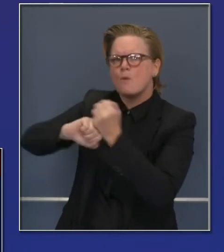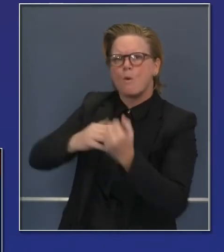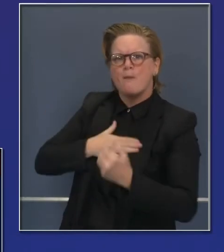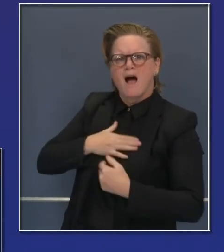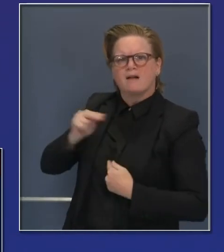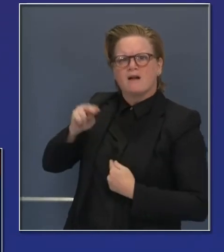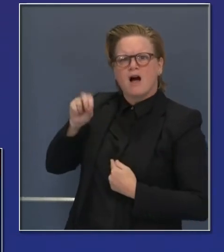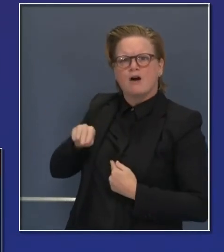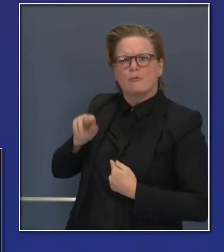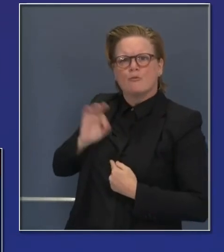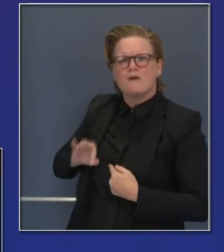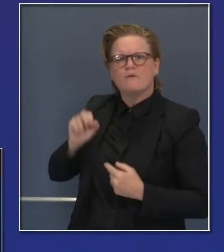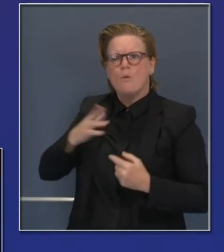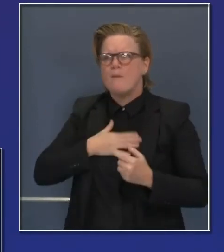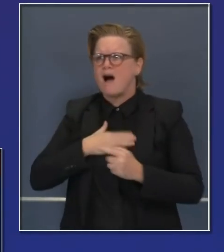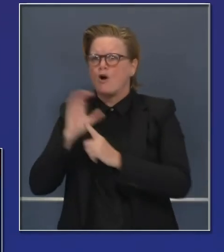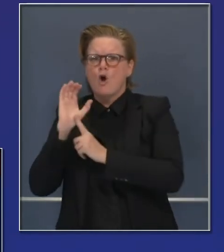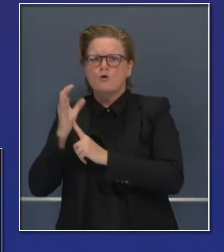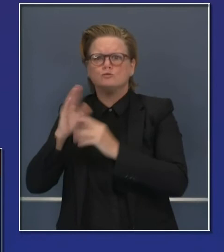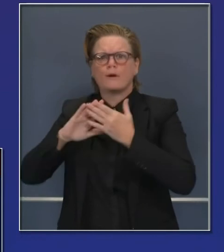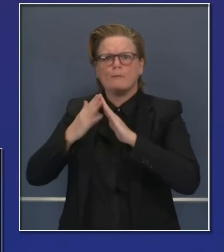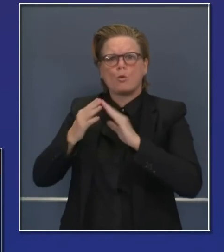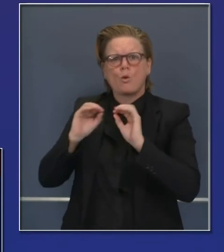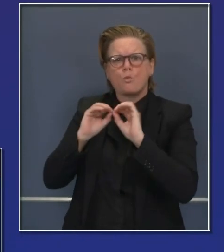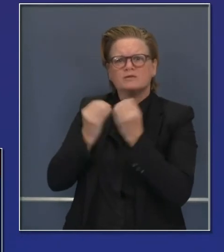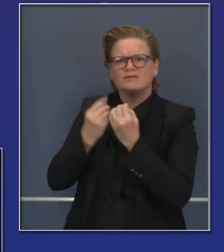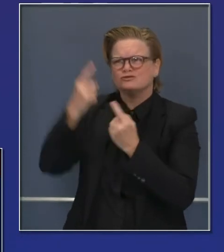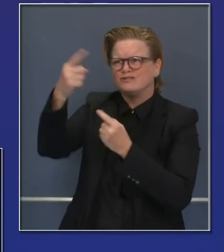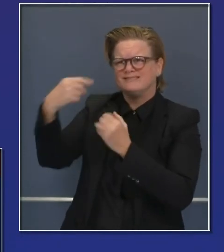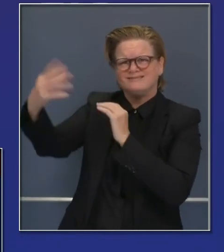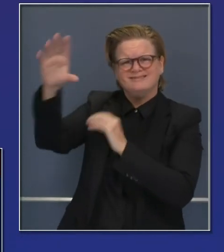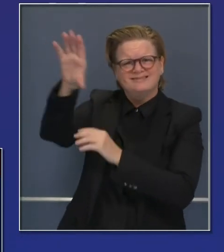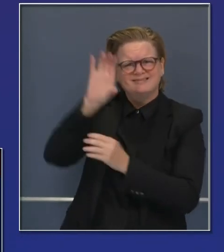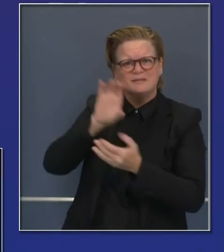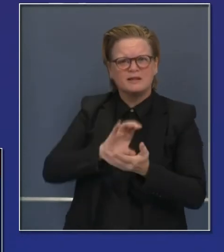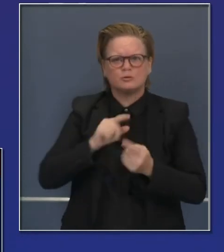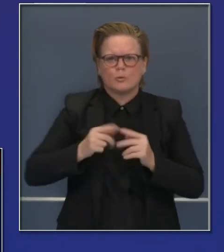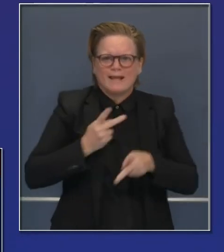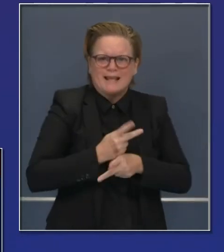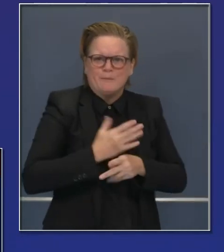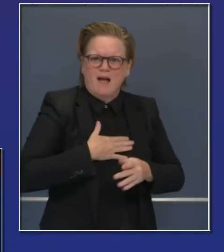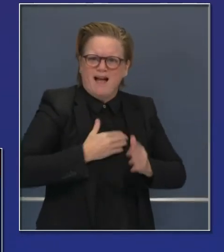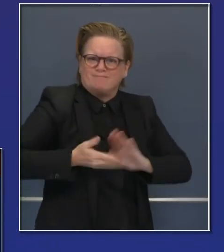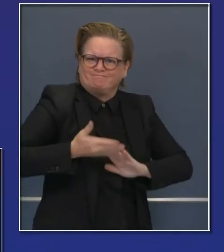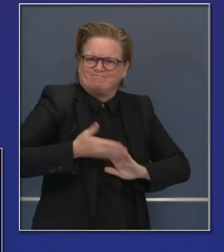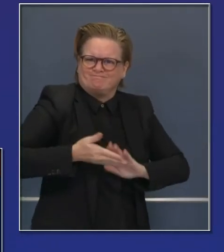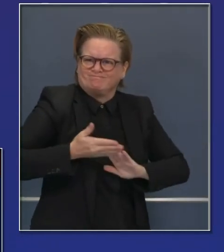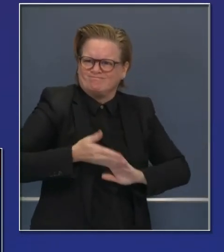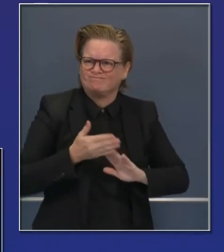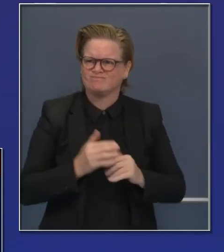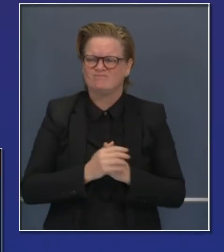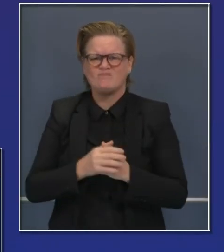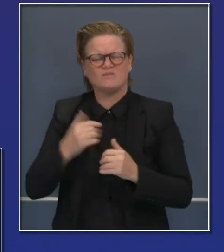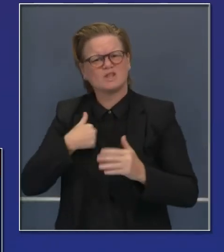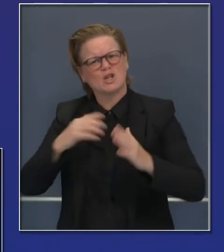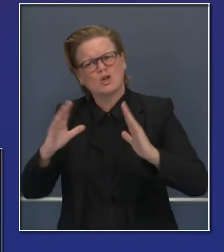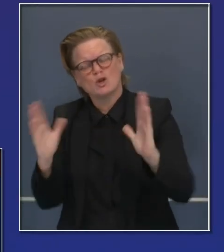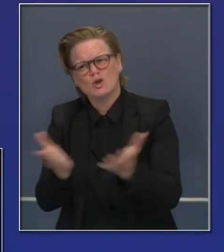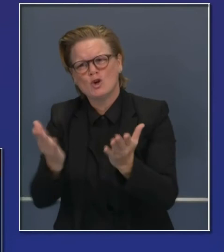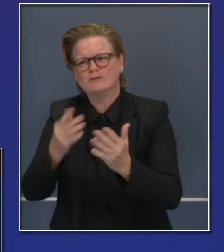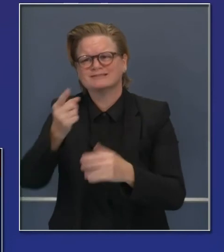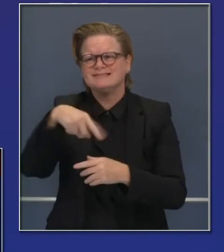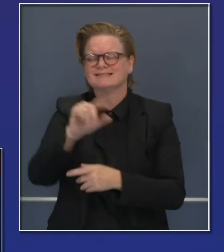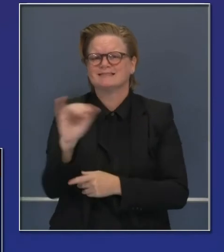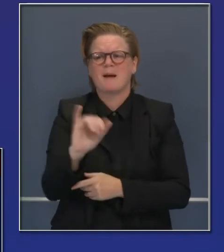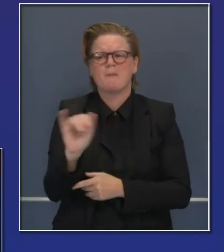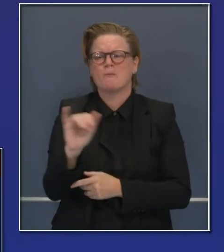week. Accordingly, we are also encouraging you to do the same to learn more about immediate relief that you can receive